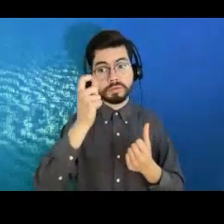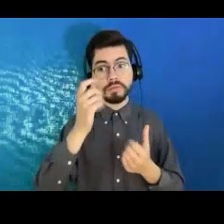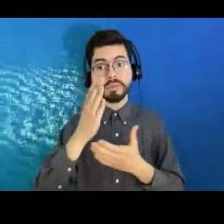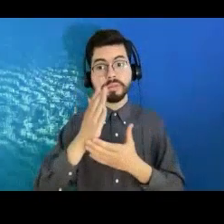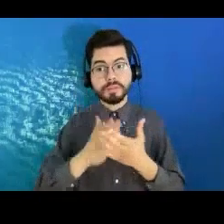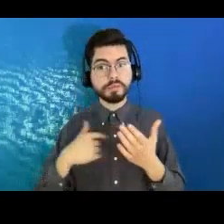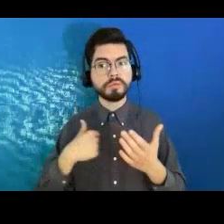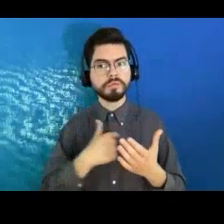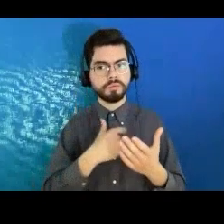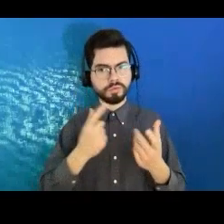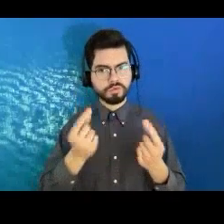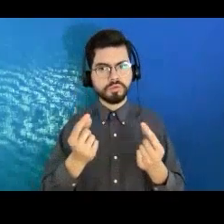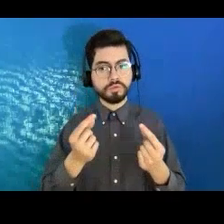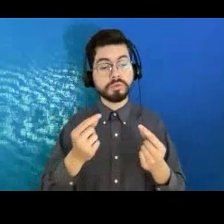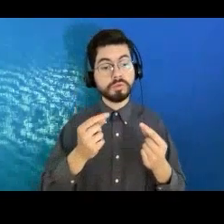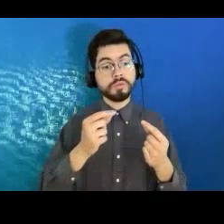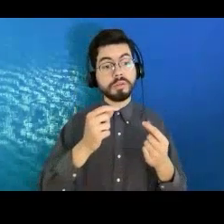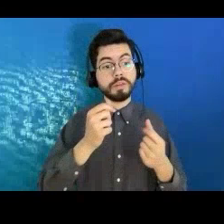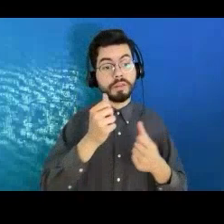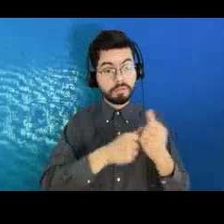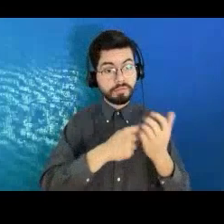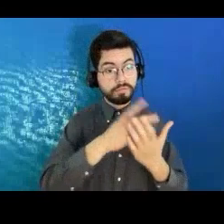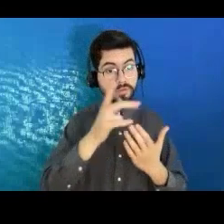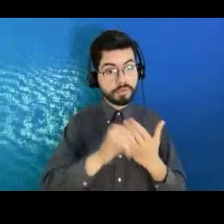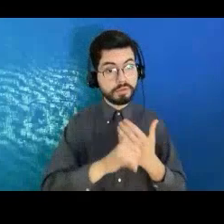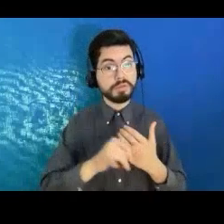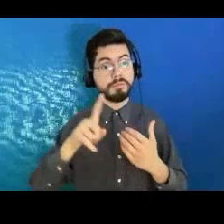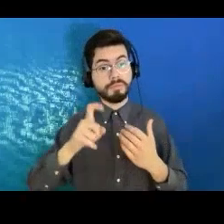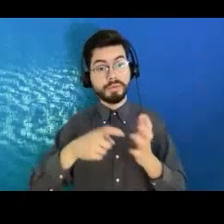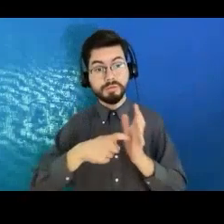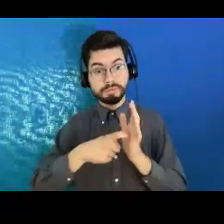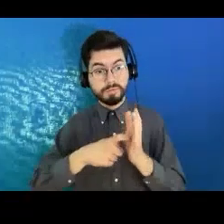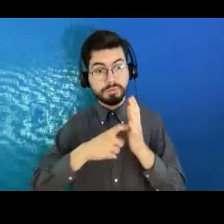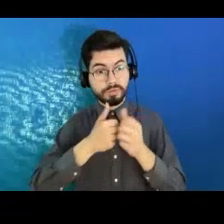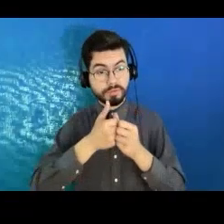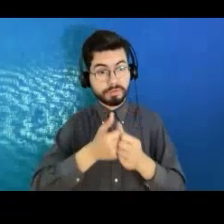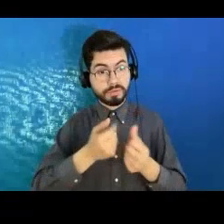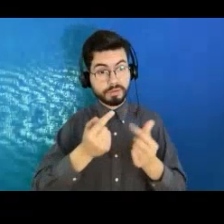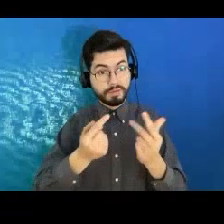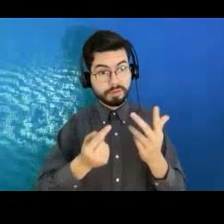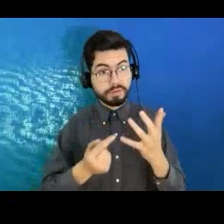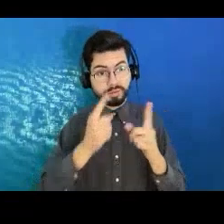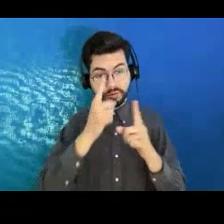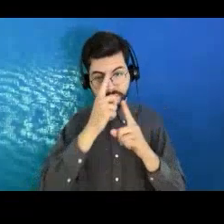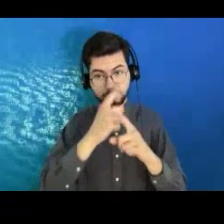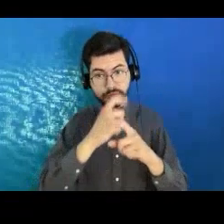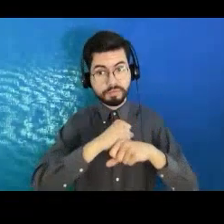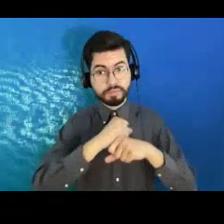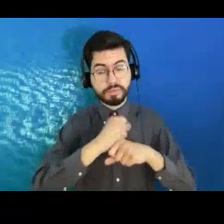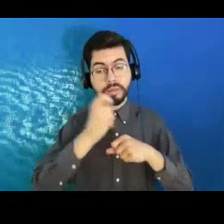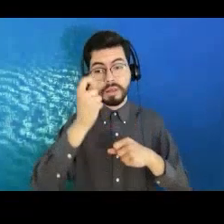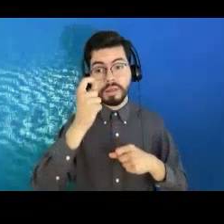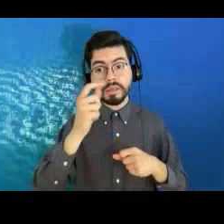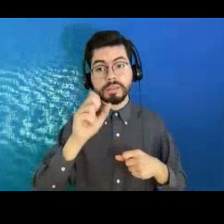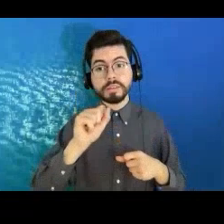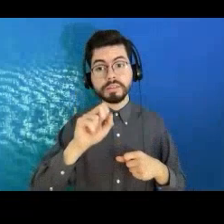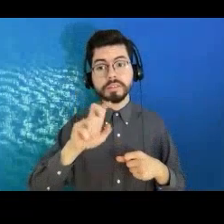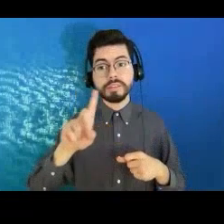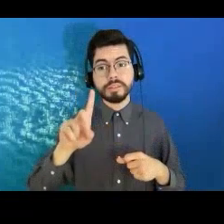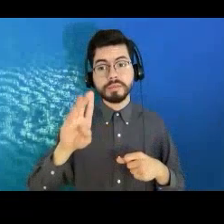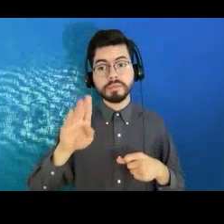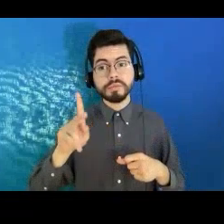all the projects, but the truth is that those seeds are so long-lived in this seed bank that basically the moment you disturb